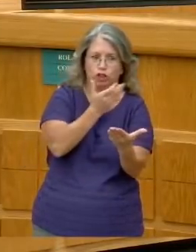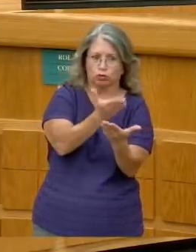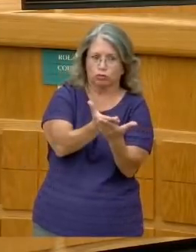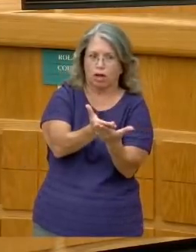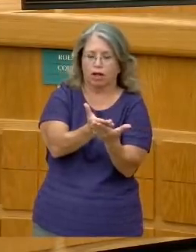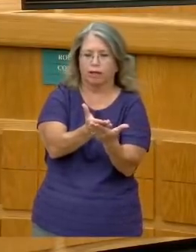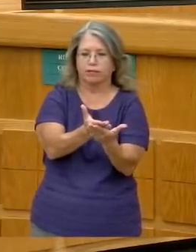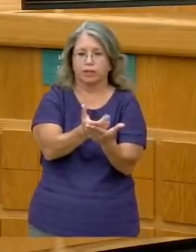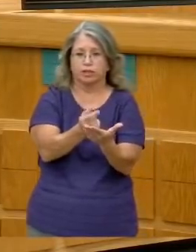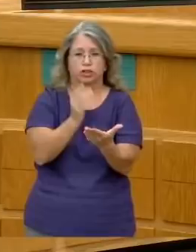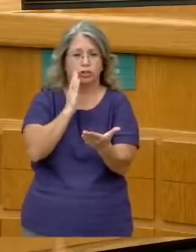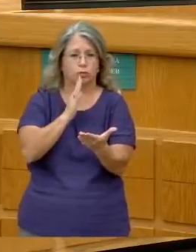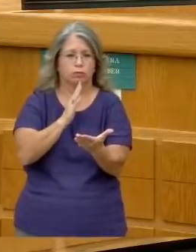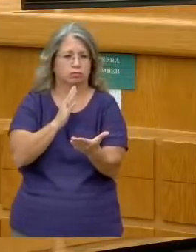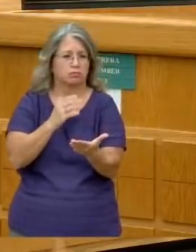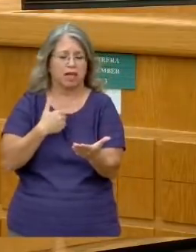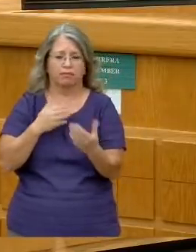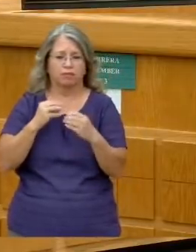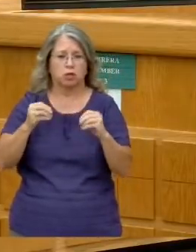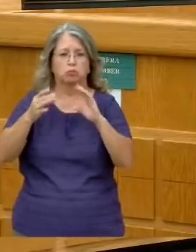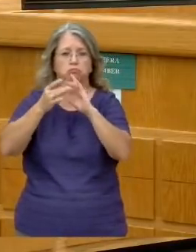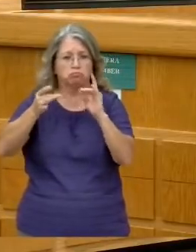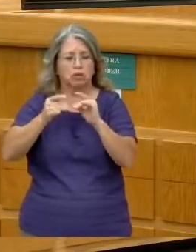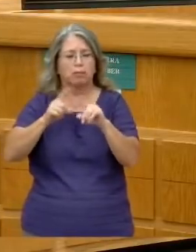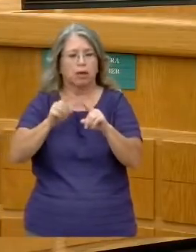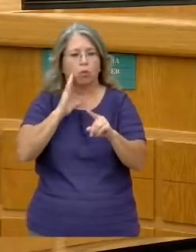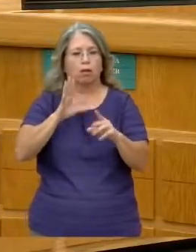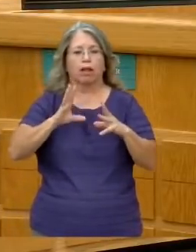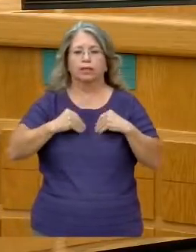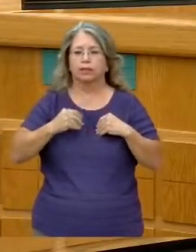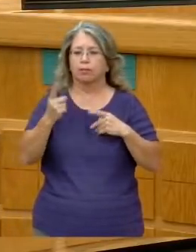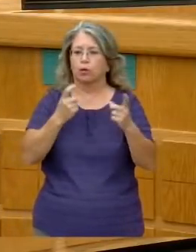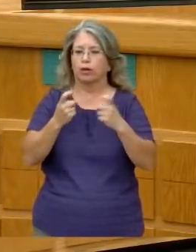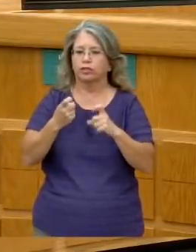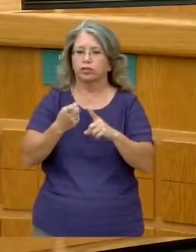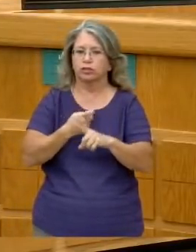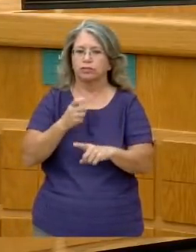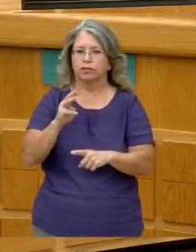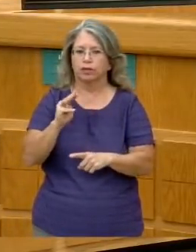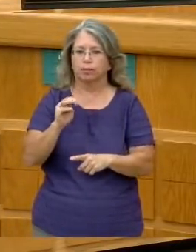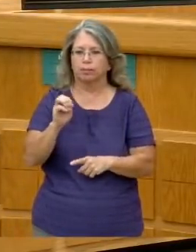she'll take any questions, as well as myself, from the media.